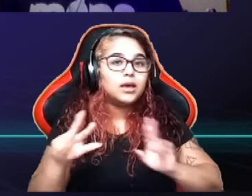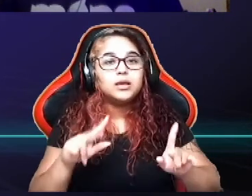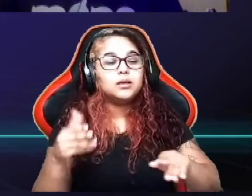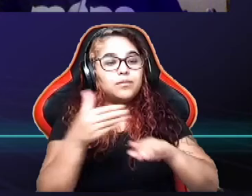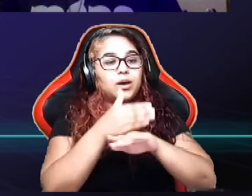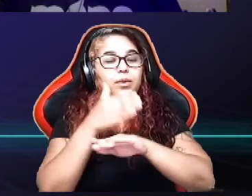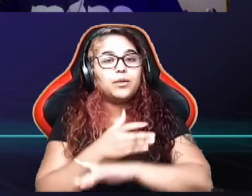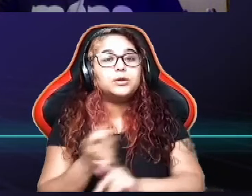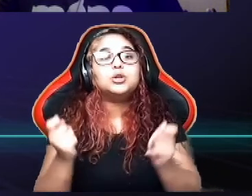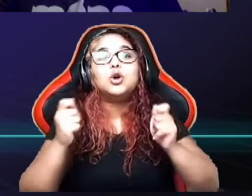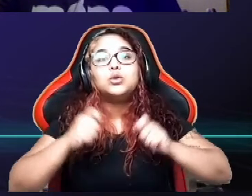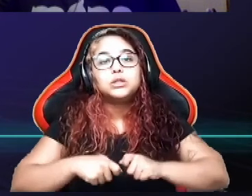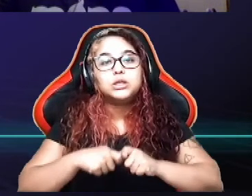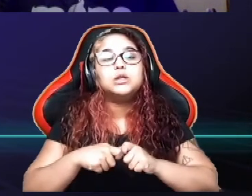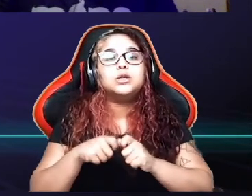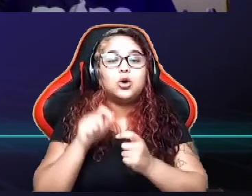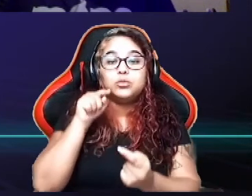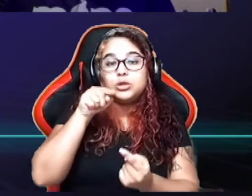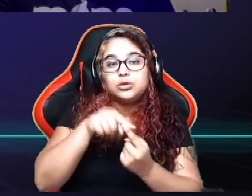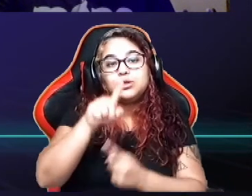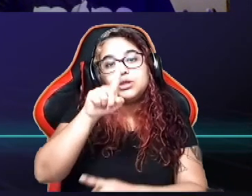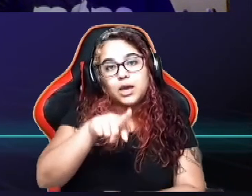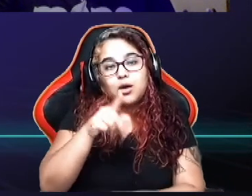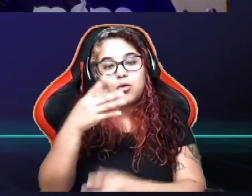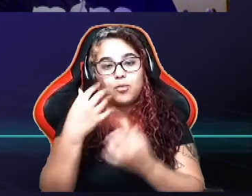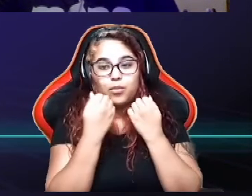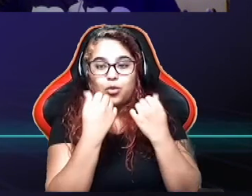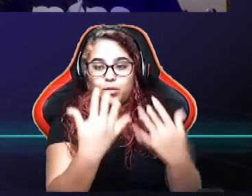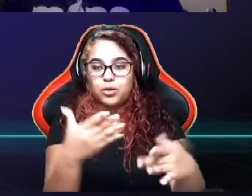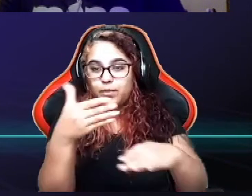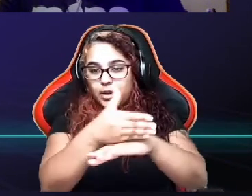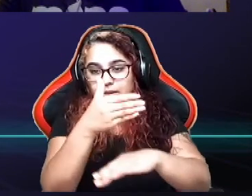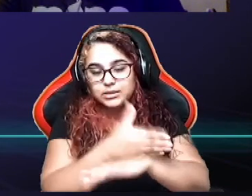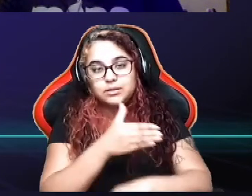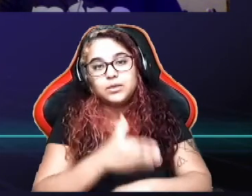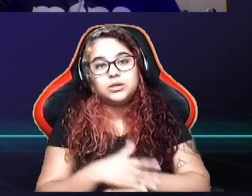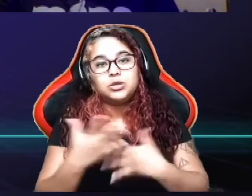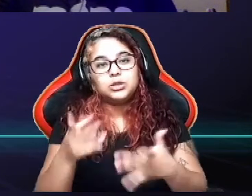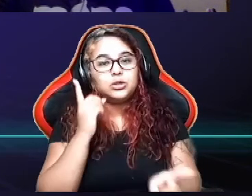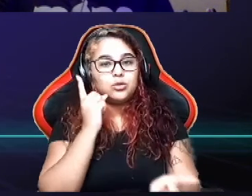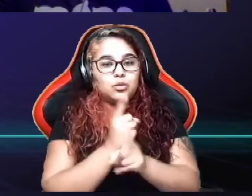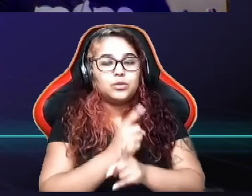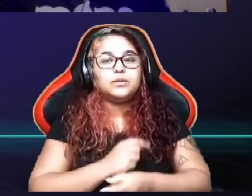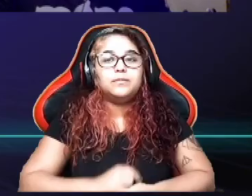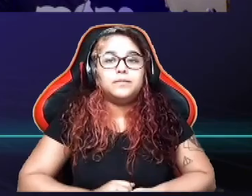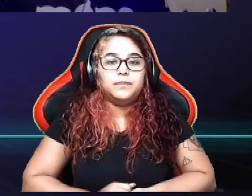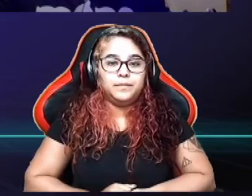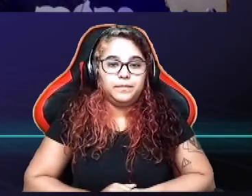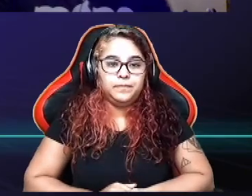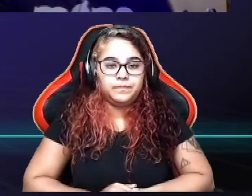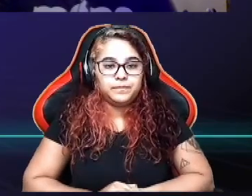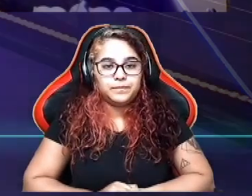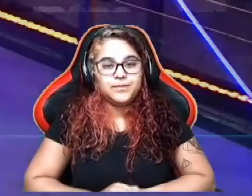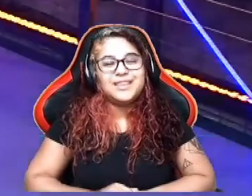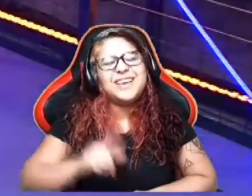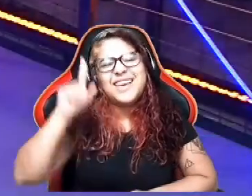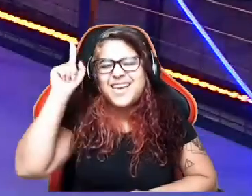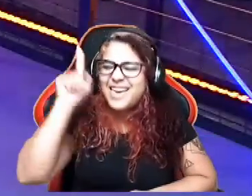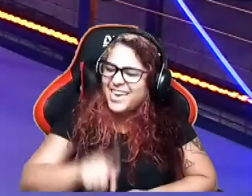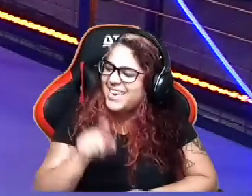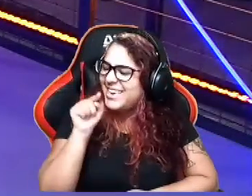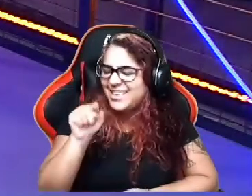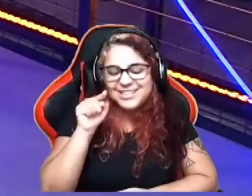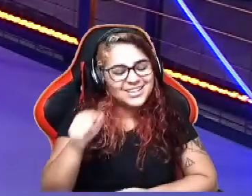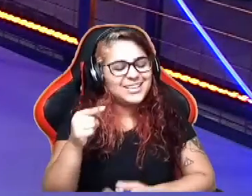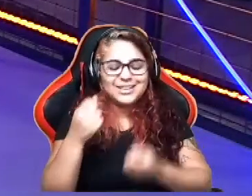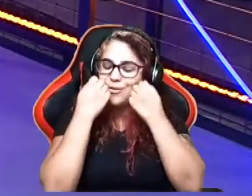going to try to get to that goal, which is to have an engaged audience. Isso que o povo gosta, disso que o povo quer. Yeah,